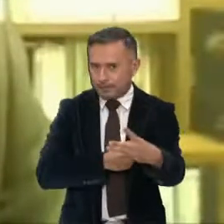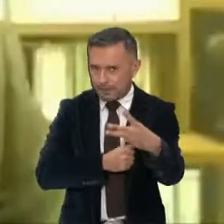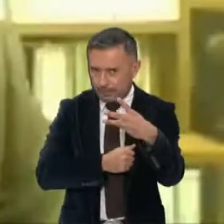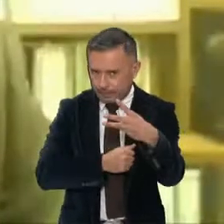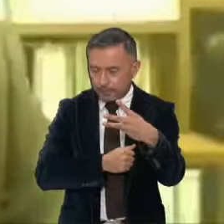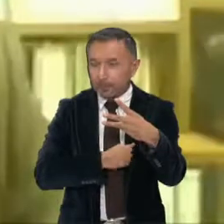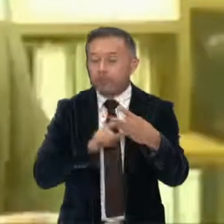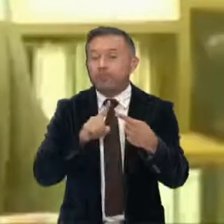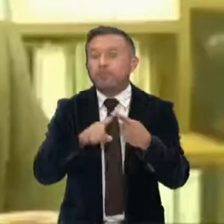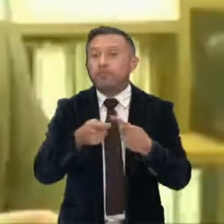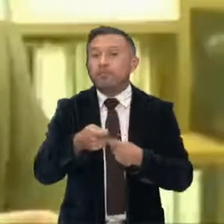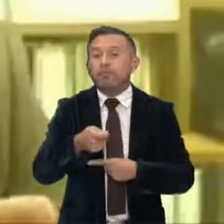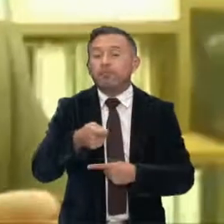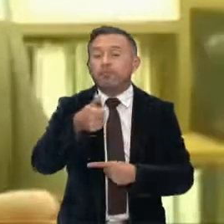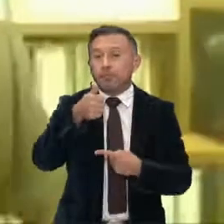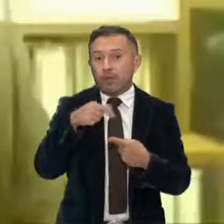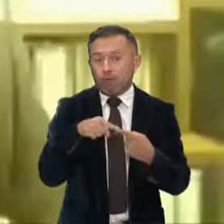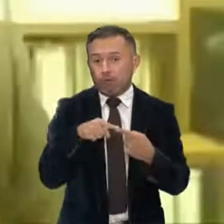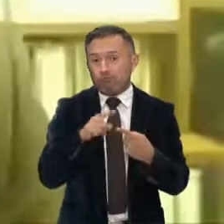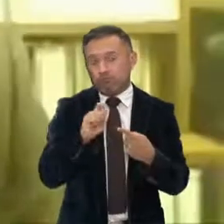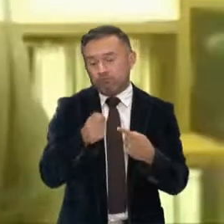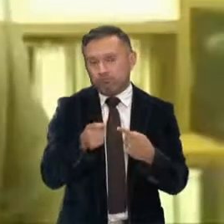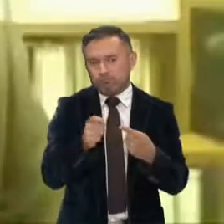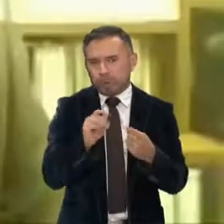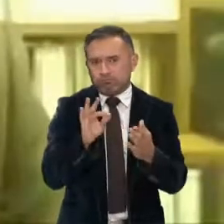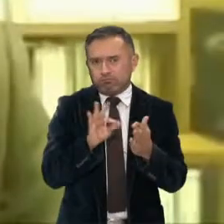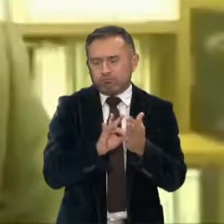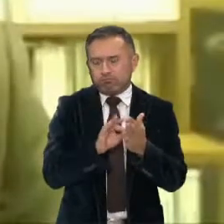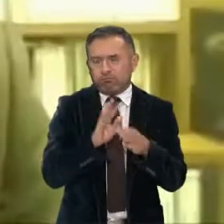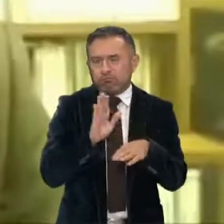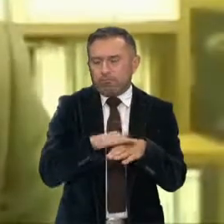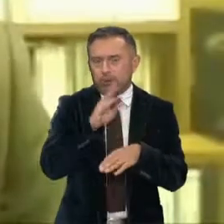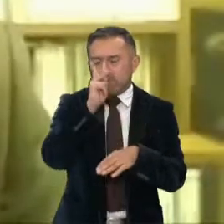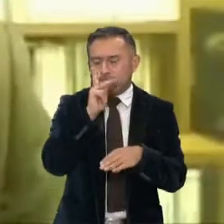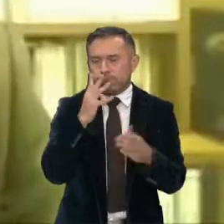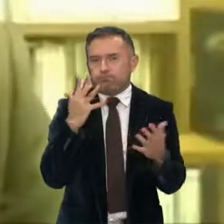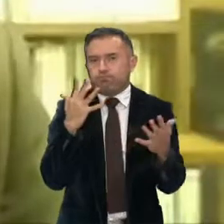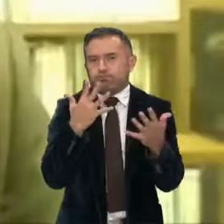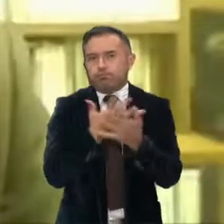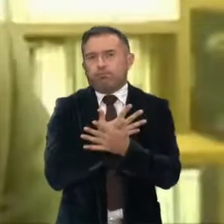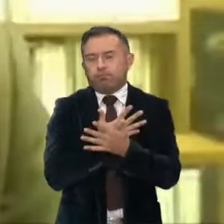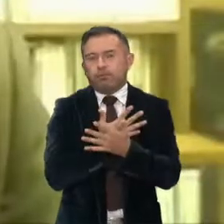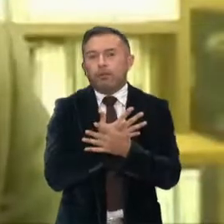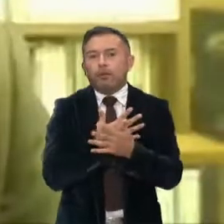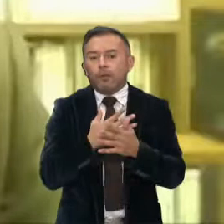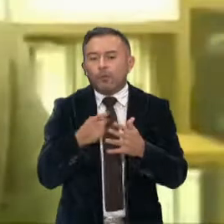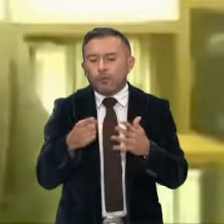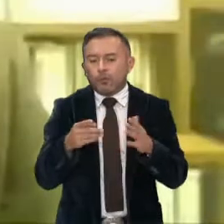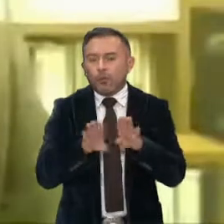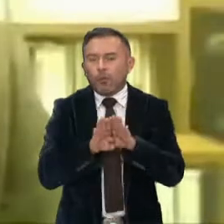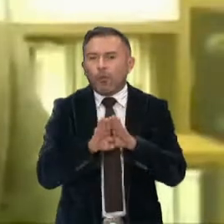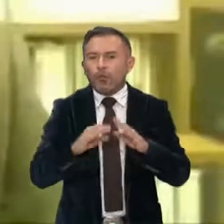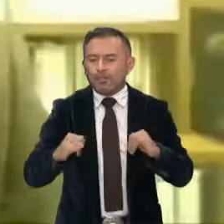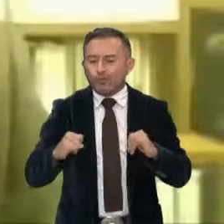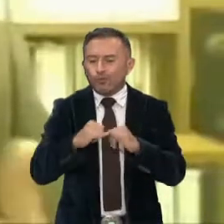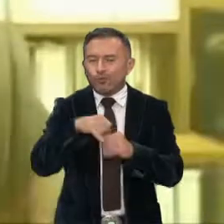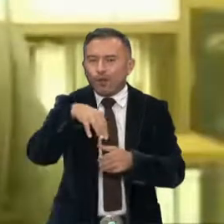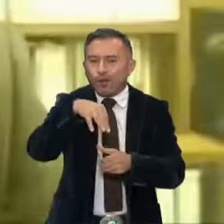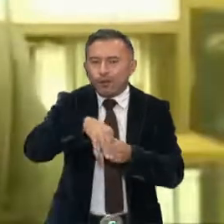first one is that we were coming from a point which is very traumatic for an